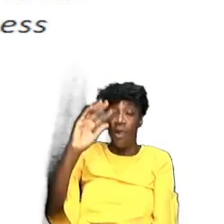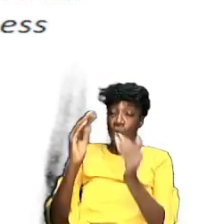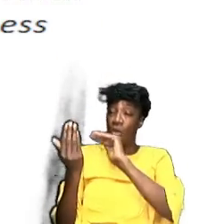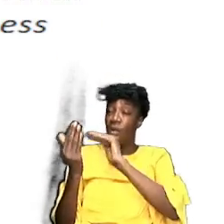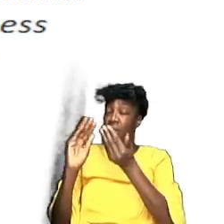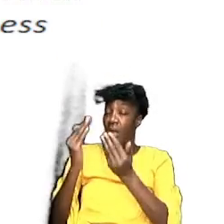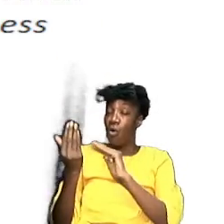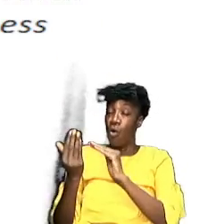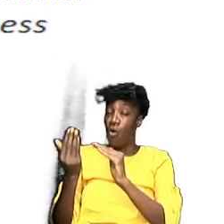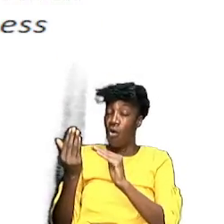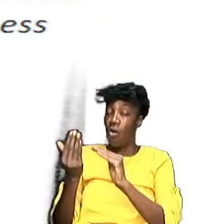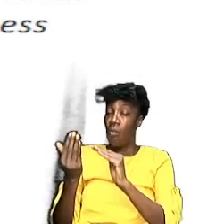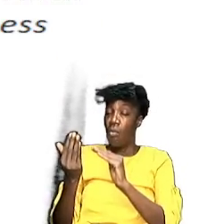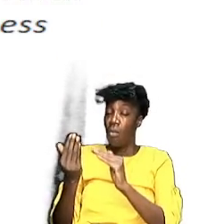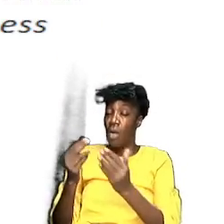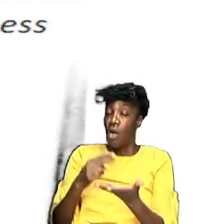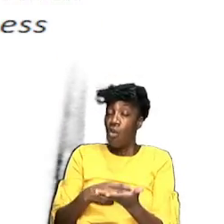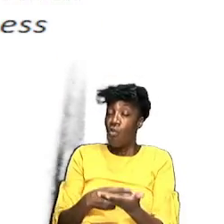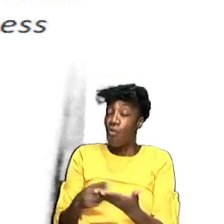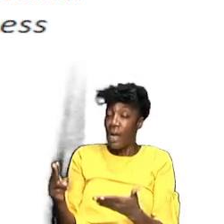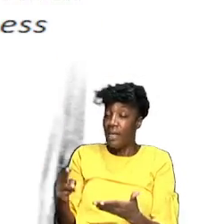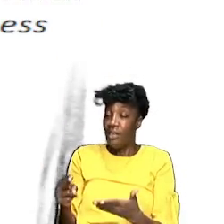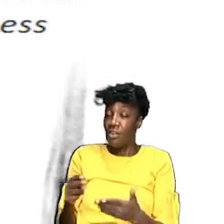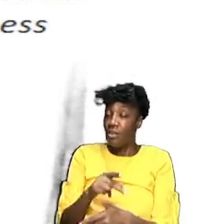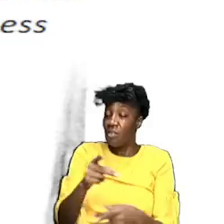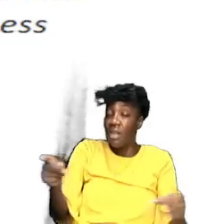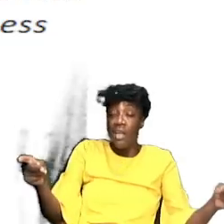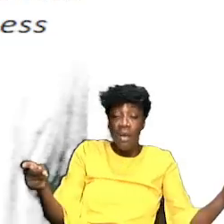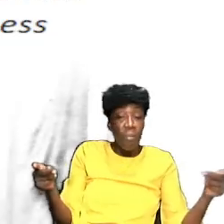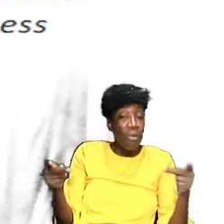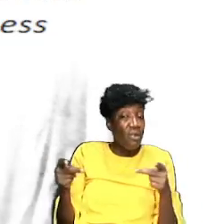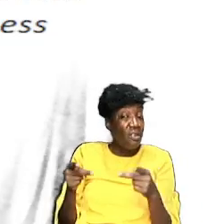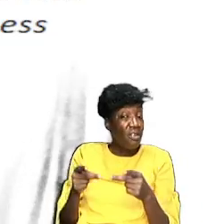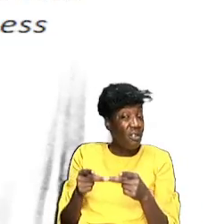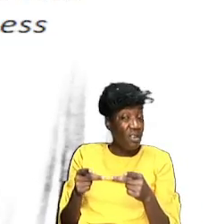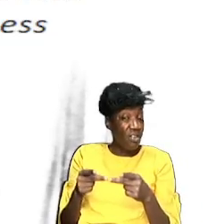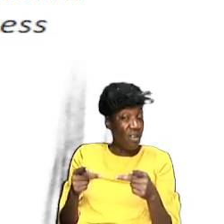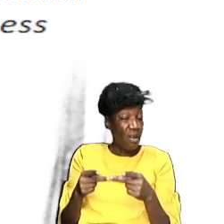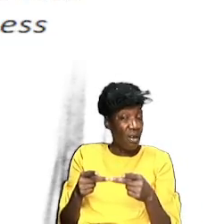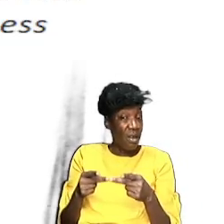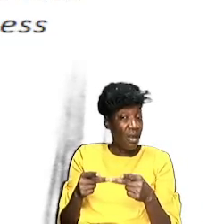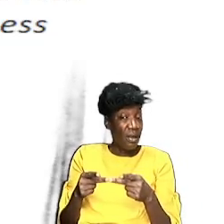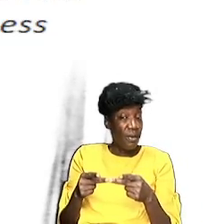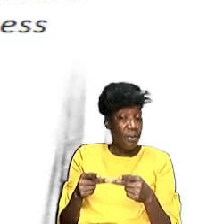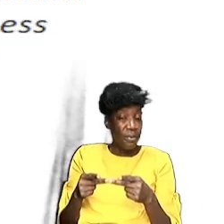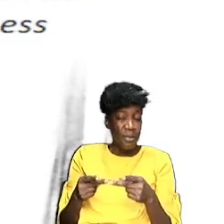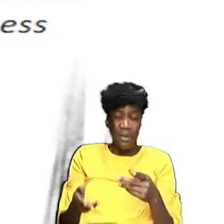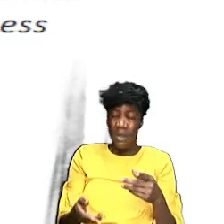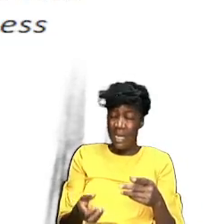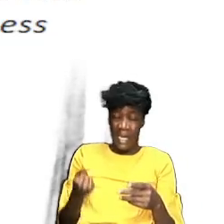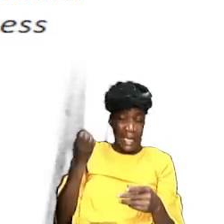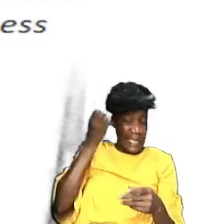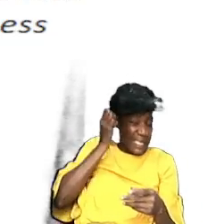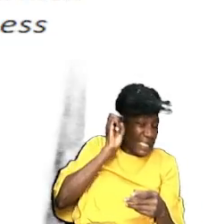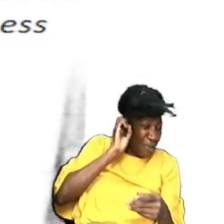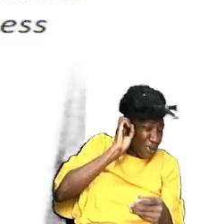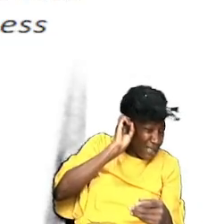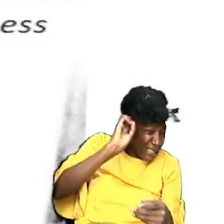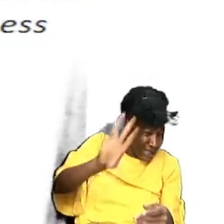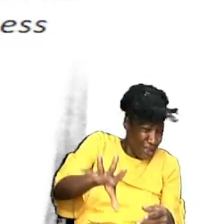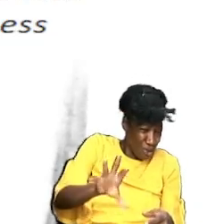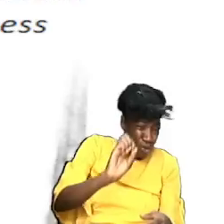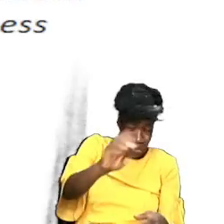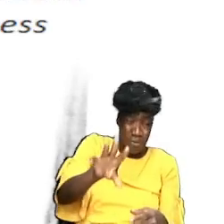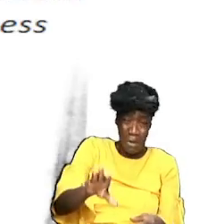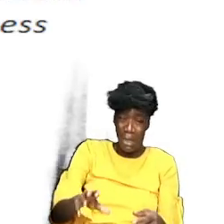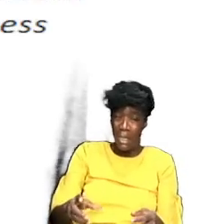within him positionally. And that's very important because there's some stuff that the devil would want to chew at us. Stuff that you have done in the past.